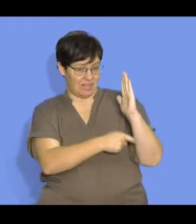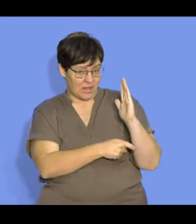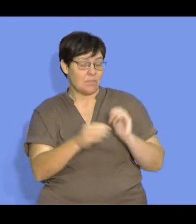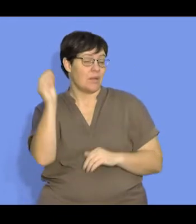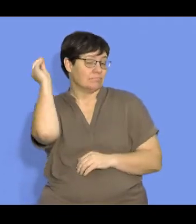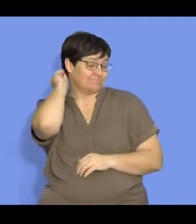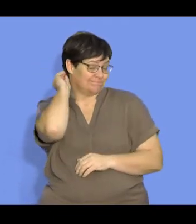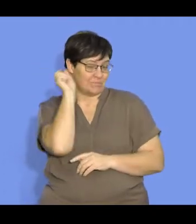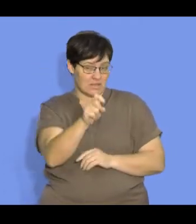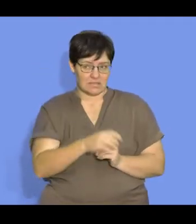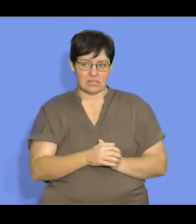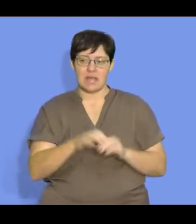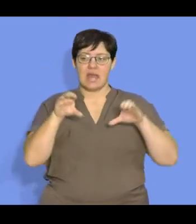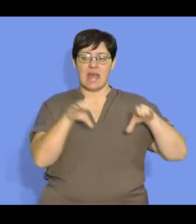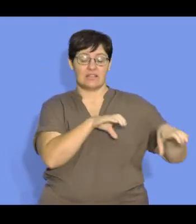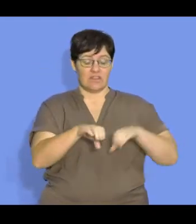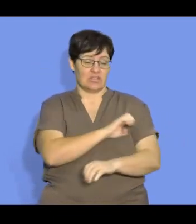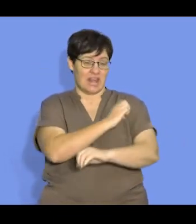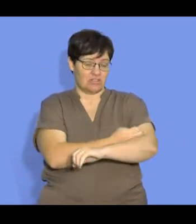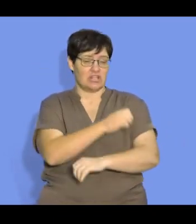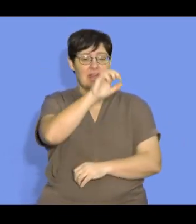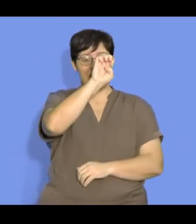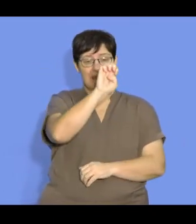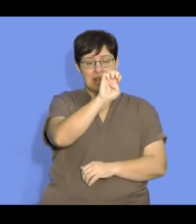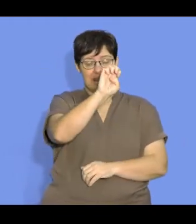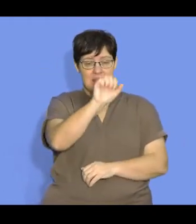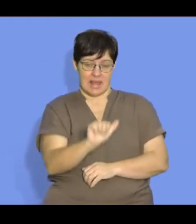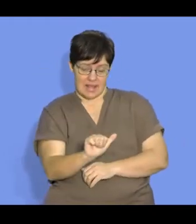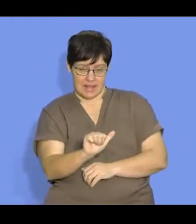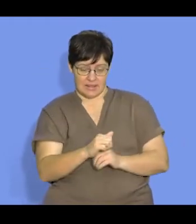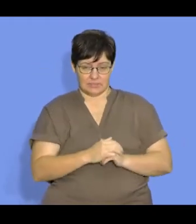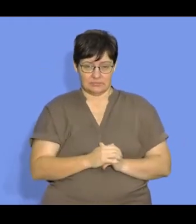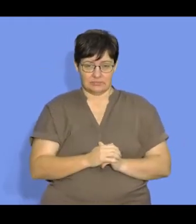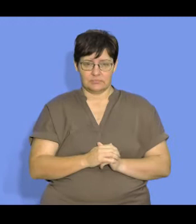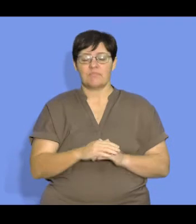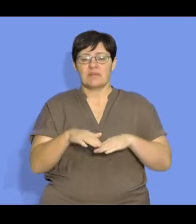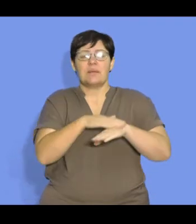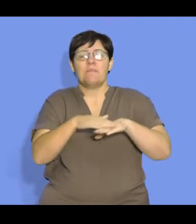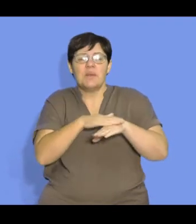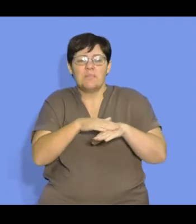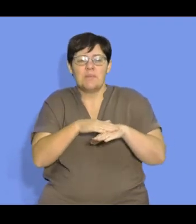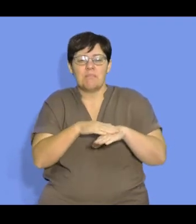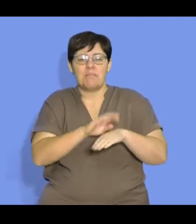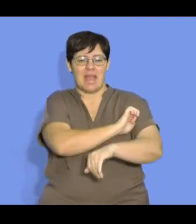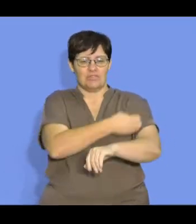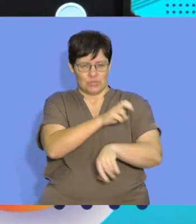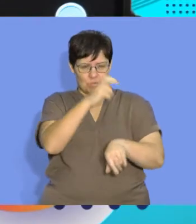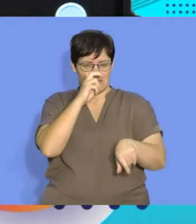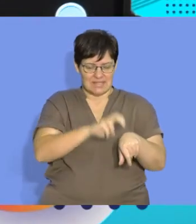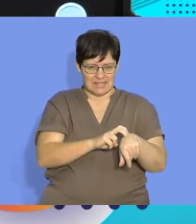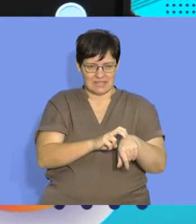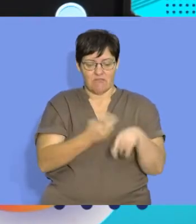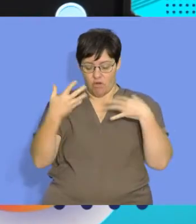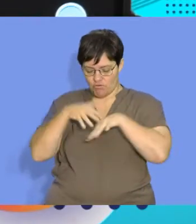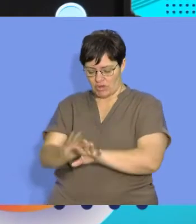So terminology to keep in mind here is the activation energy. We remember what we said, the activation energy is the